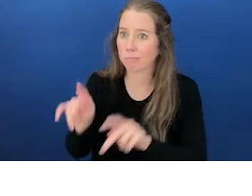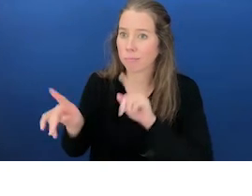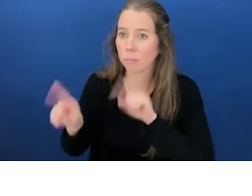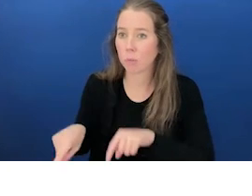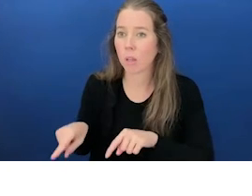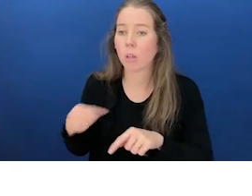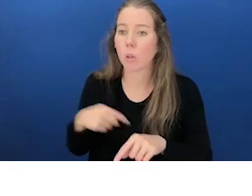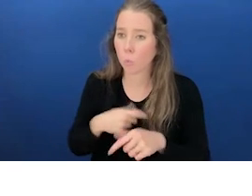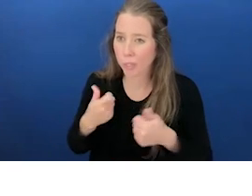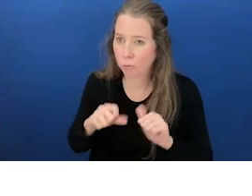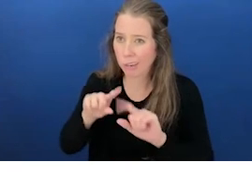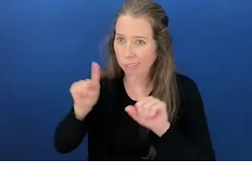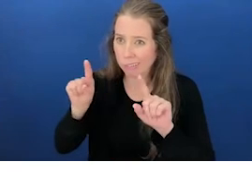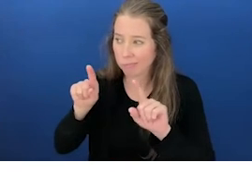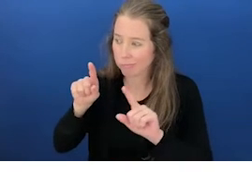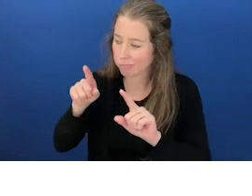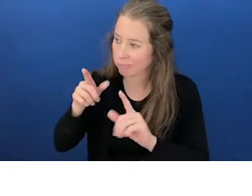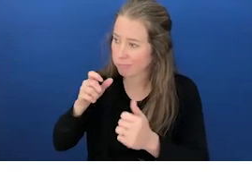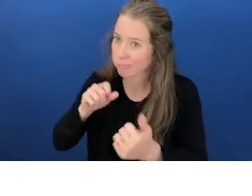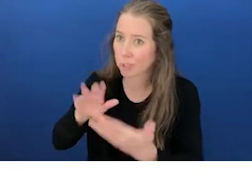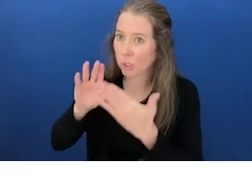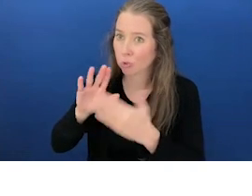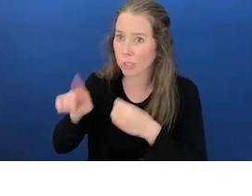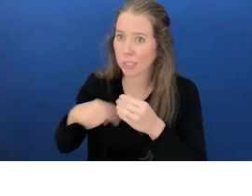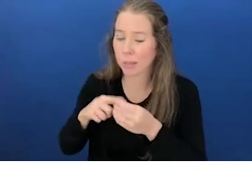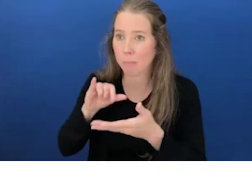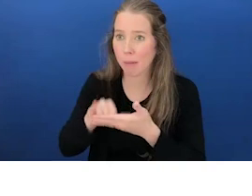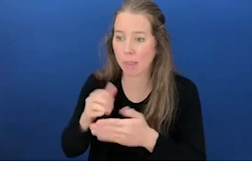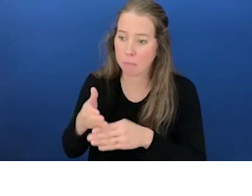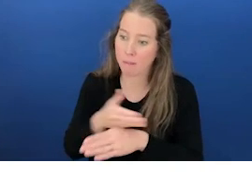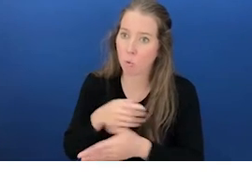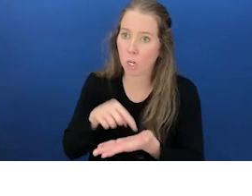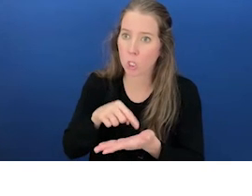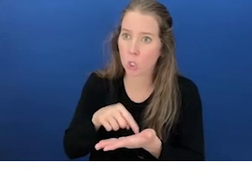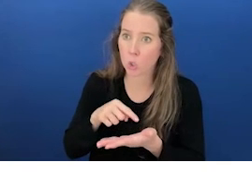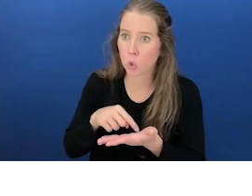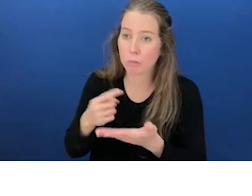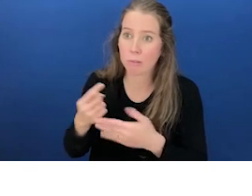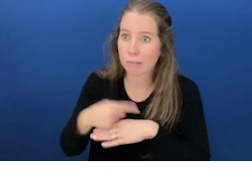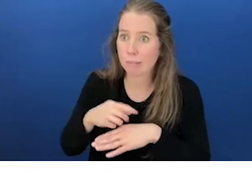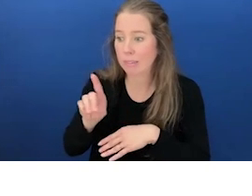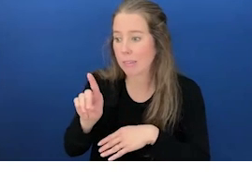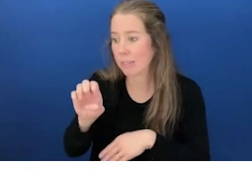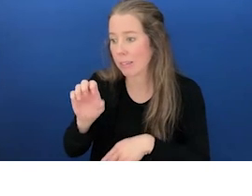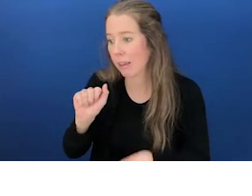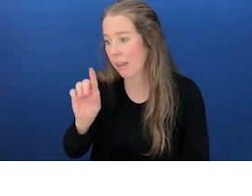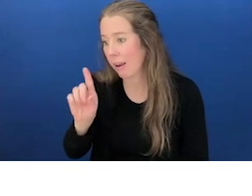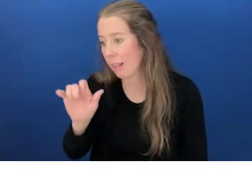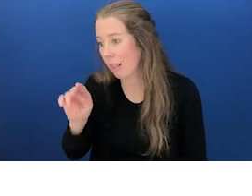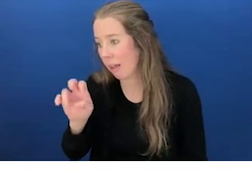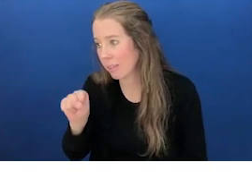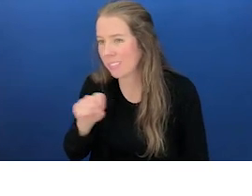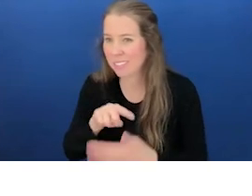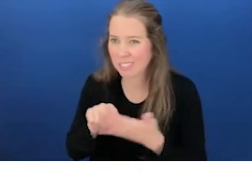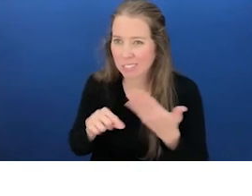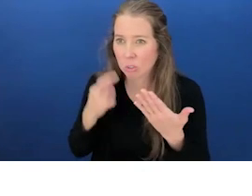that before drop deadlines or certain deadlines and things of that nature. And that's where it was handy talking to instructional faculty to get their input in terms of